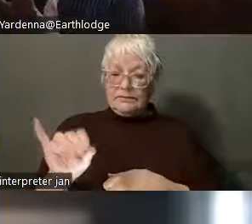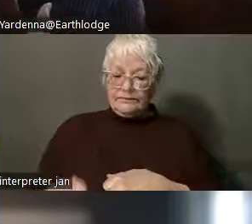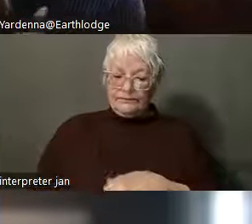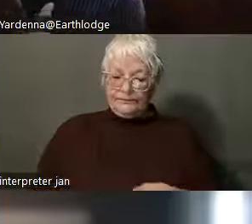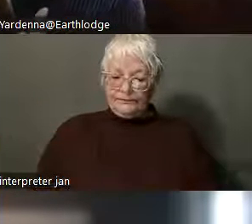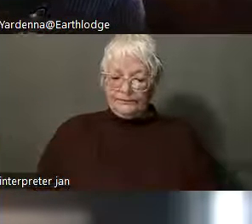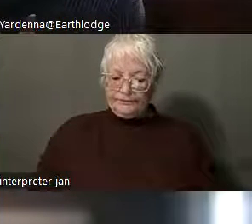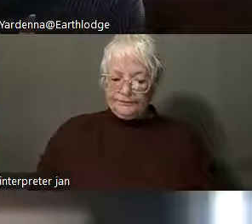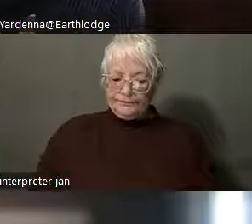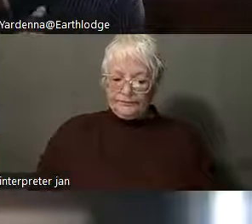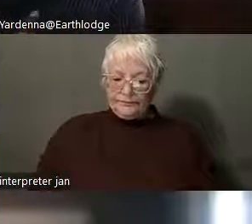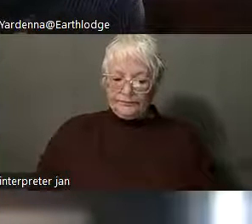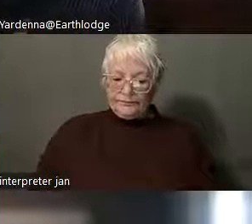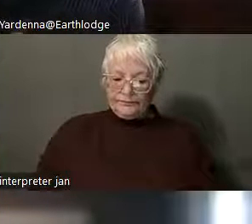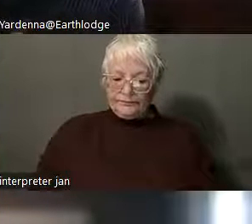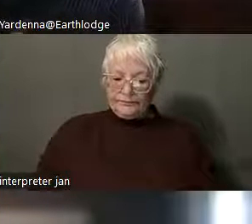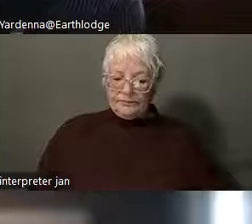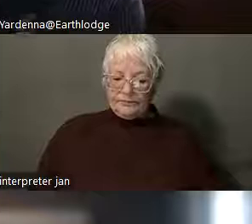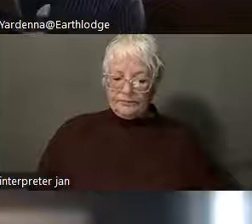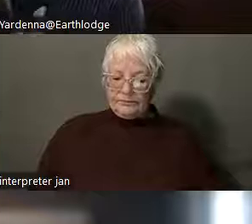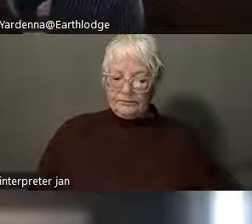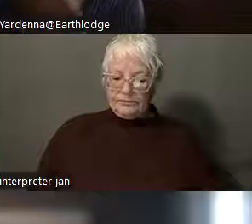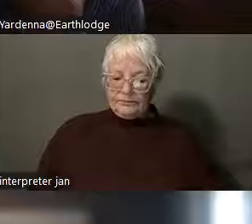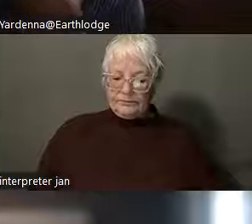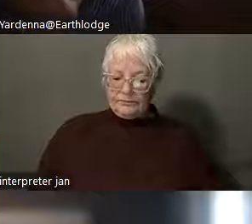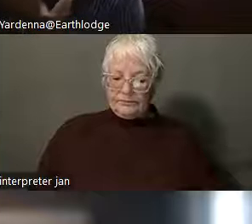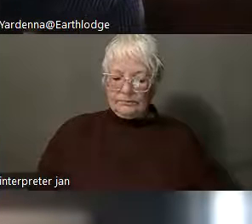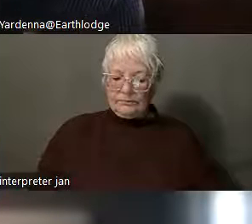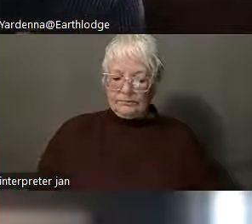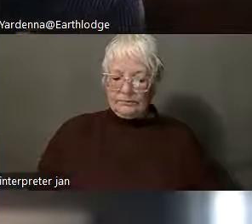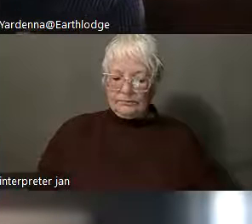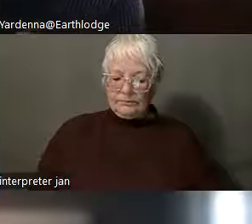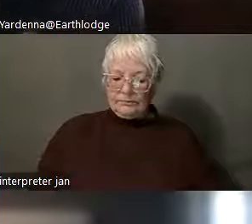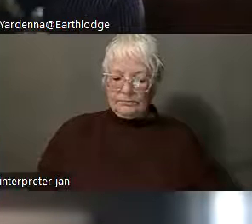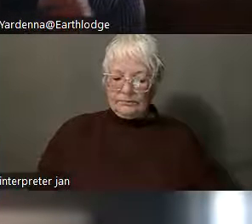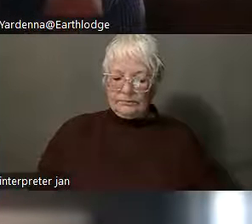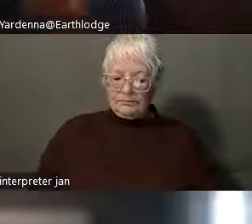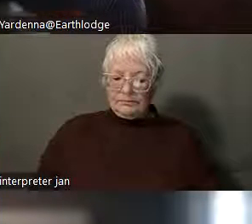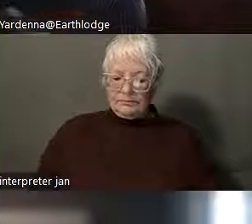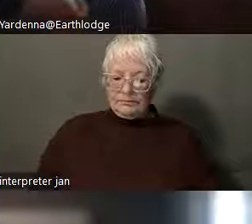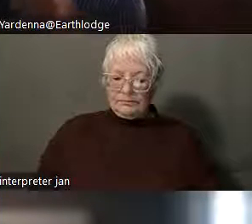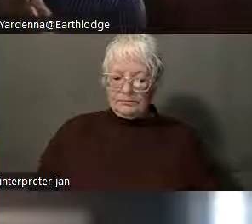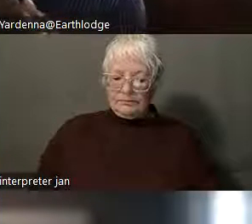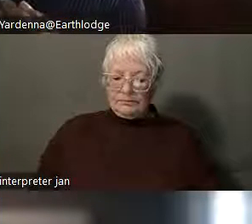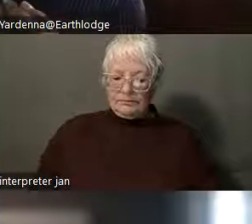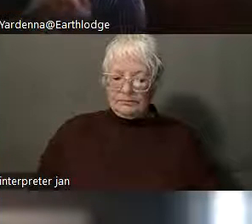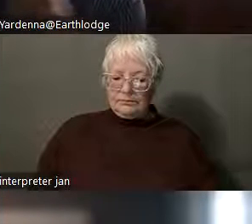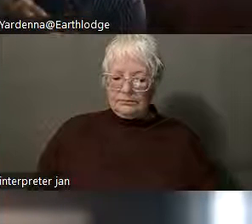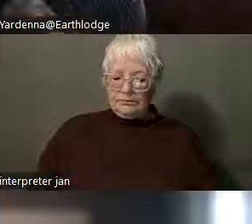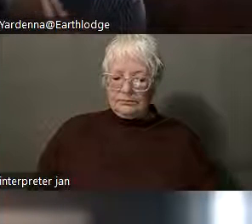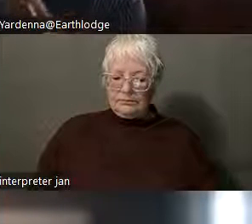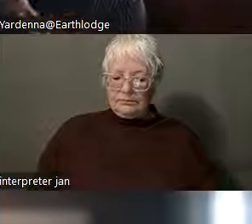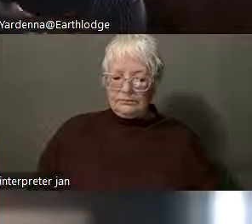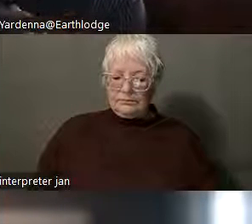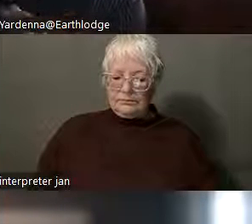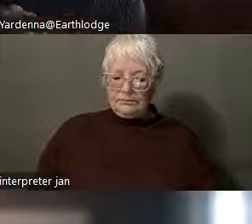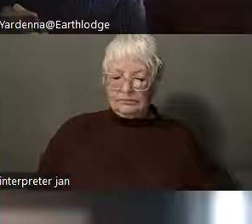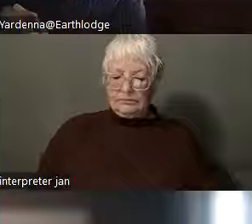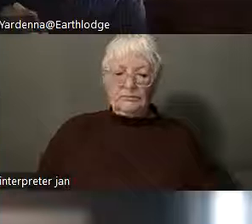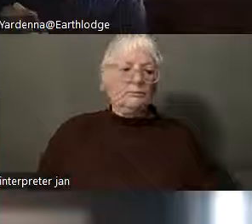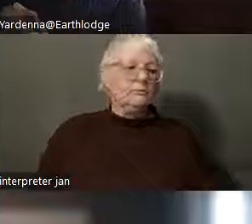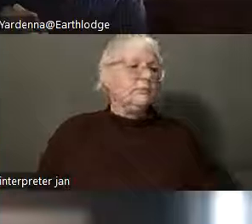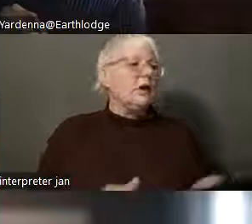a safe, sacred, spiritually oriented, welcoming, inclusive space to just gather themselves, gather their